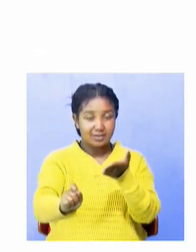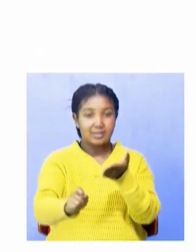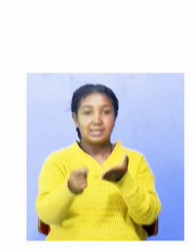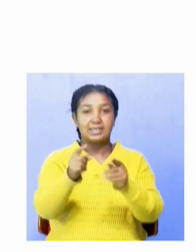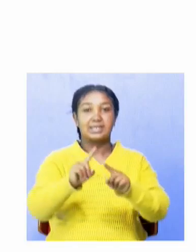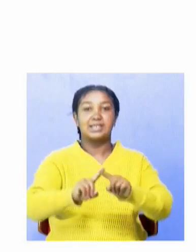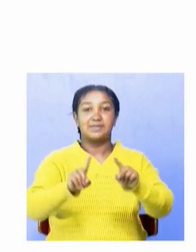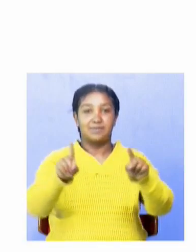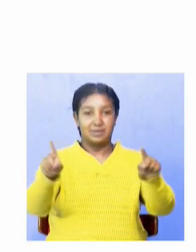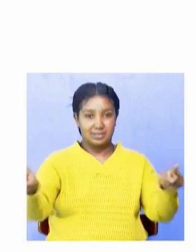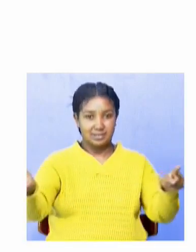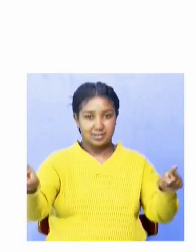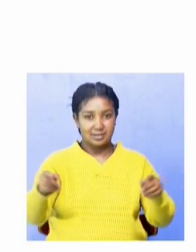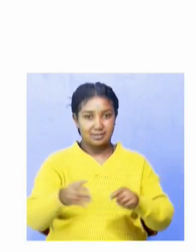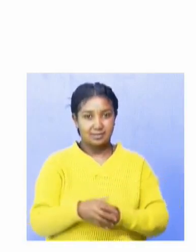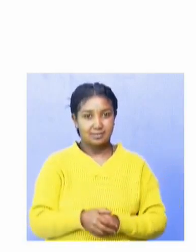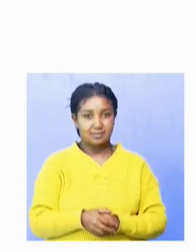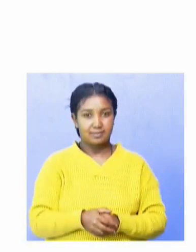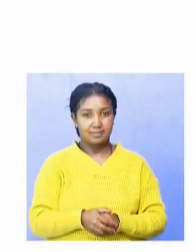difference.